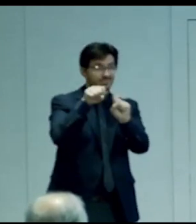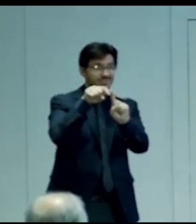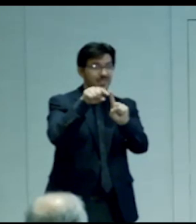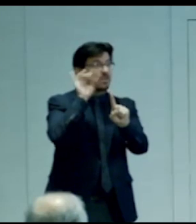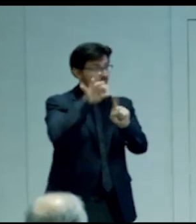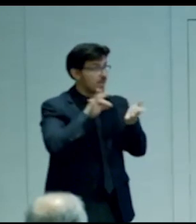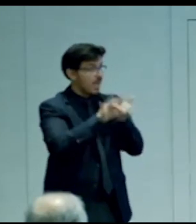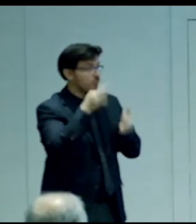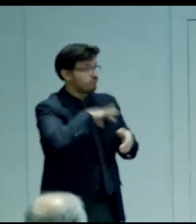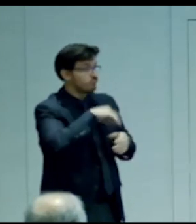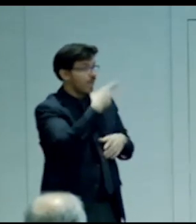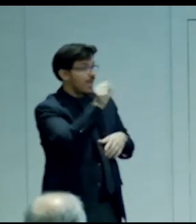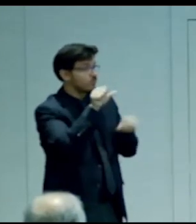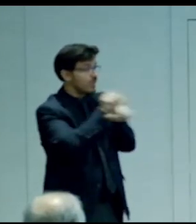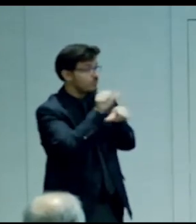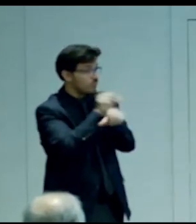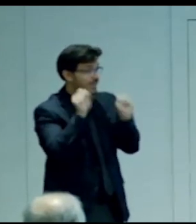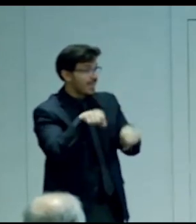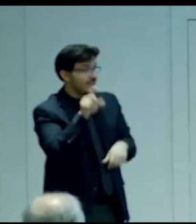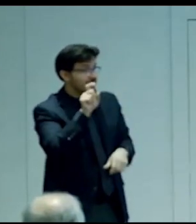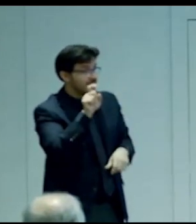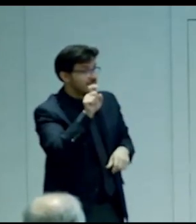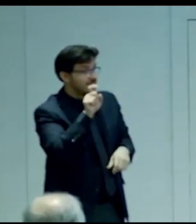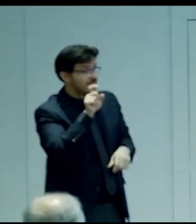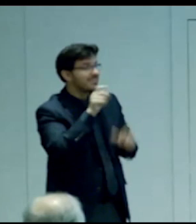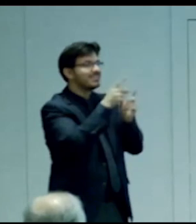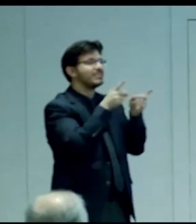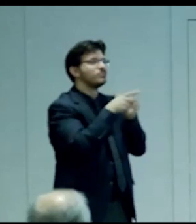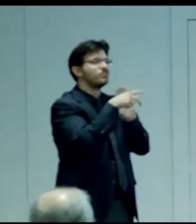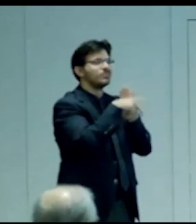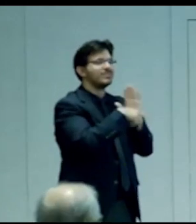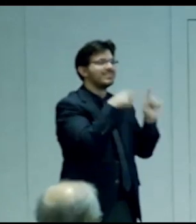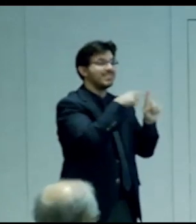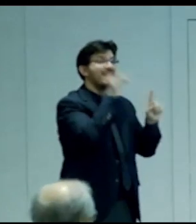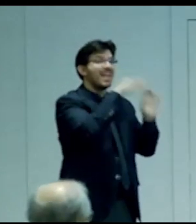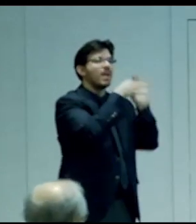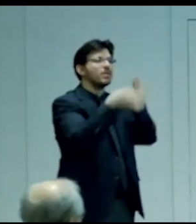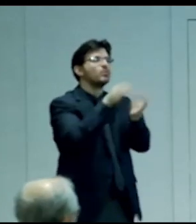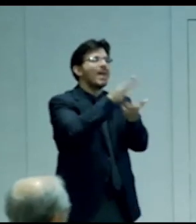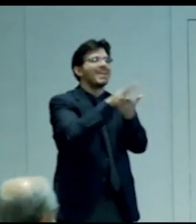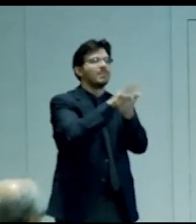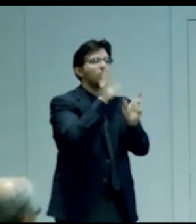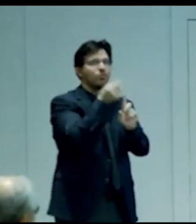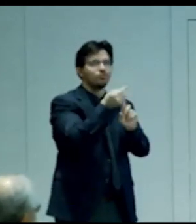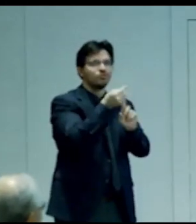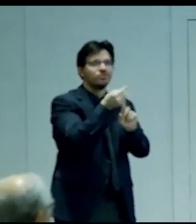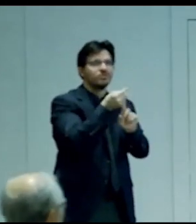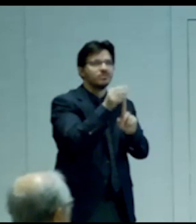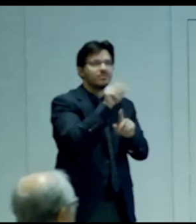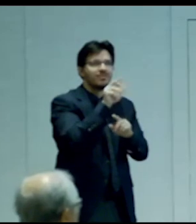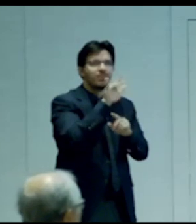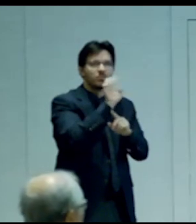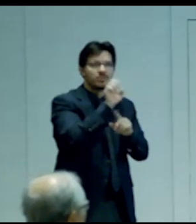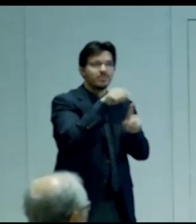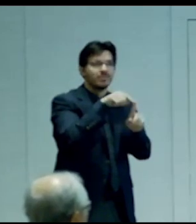school algebra? And that variable is related to the academic culture variable. In other words, the more it